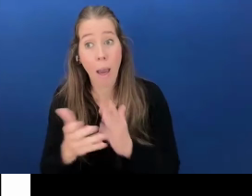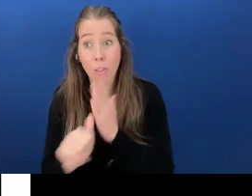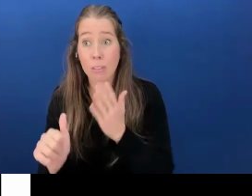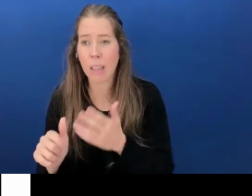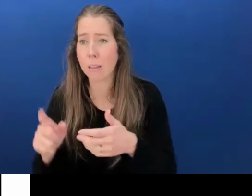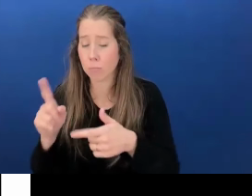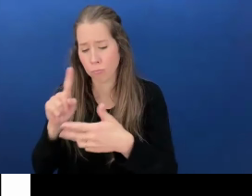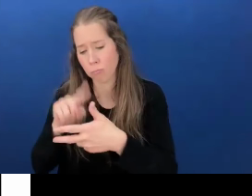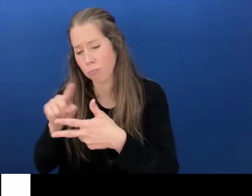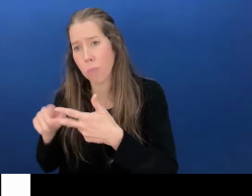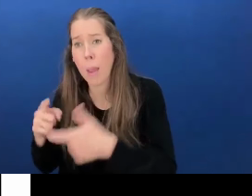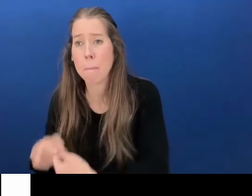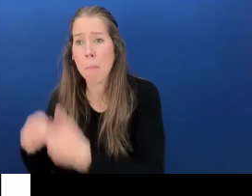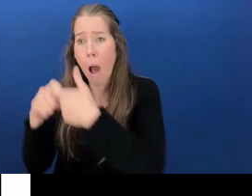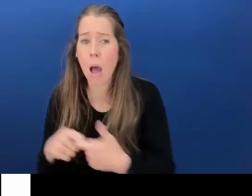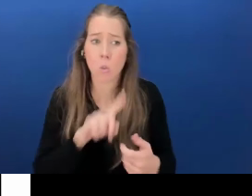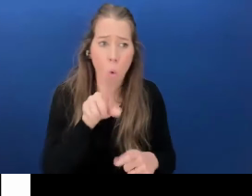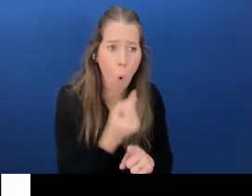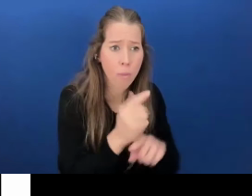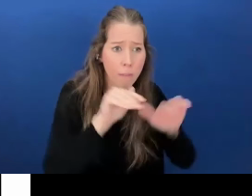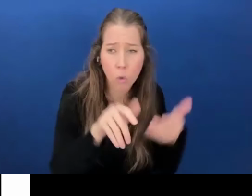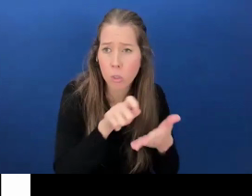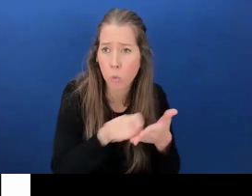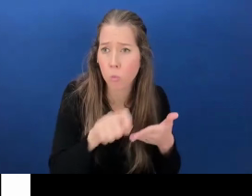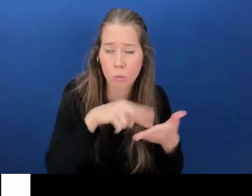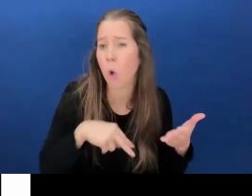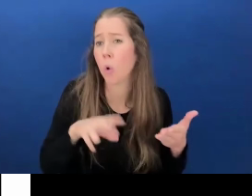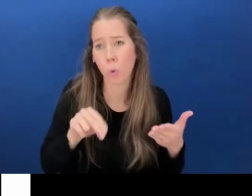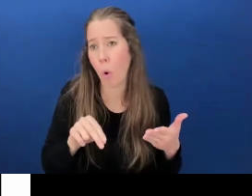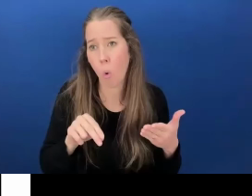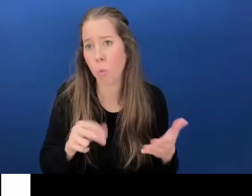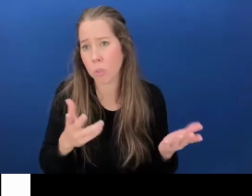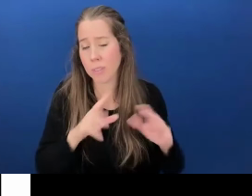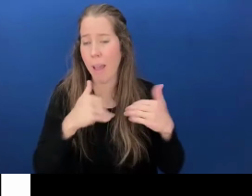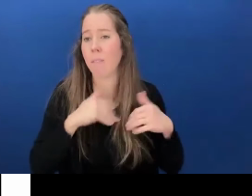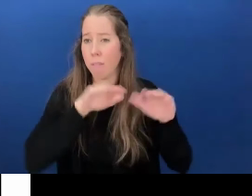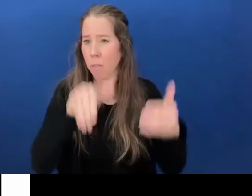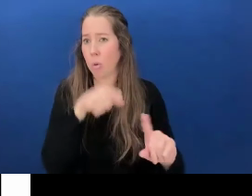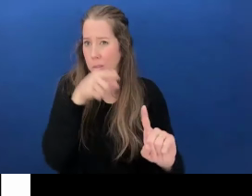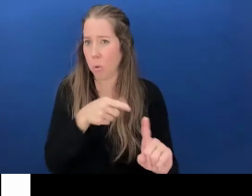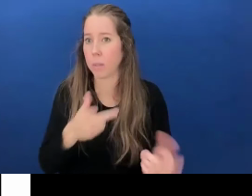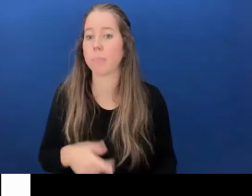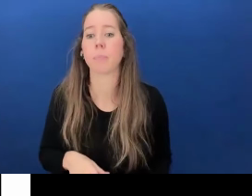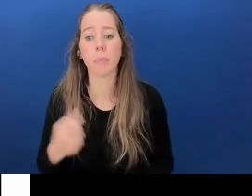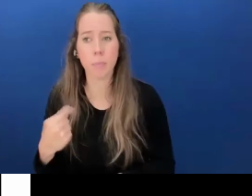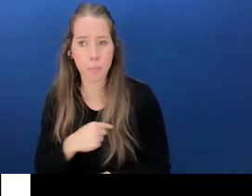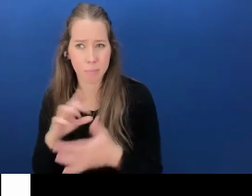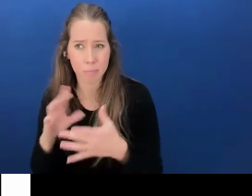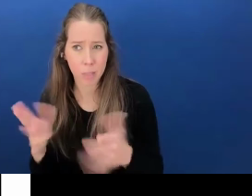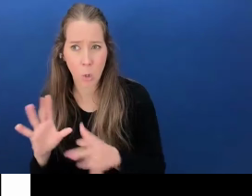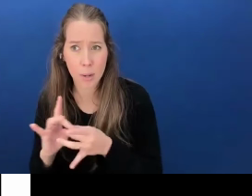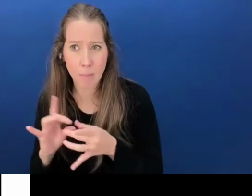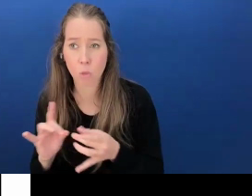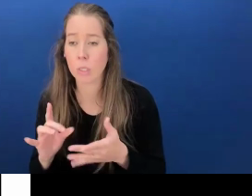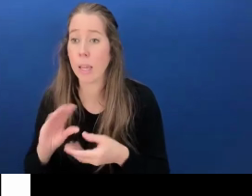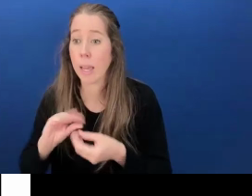semester. It's just each class will focus on a separate area. So just to point out how we were talking about the numbering of credit